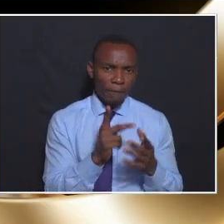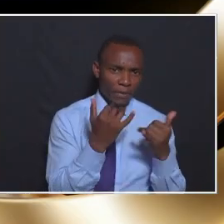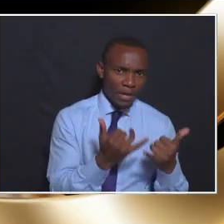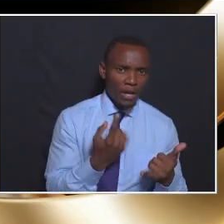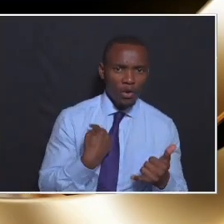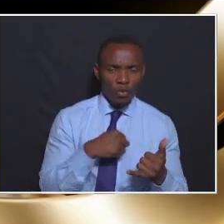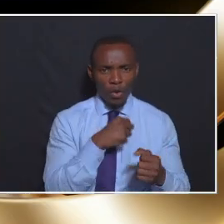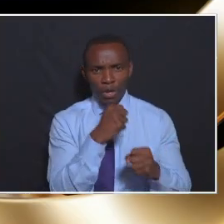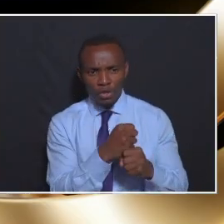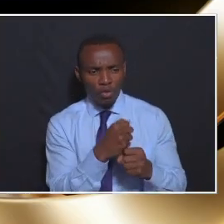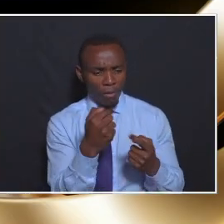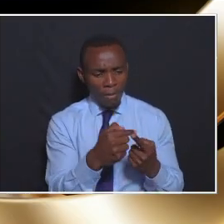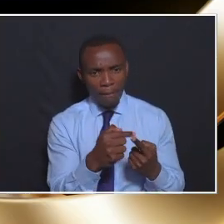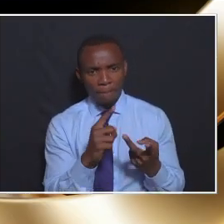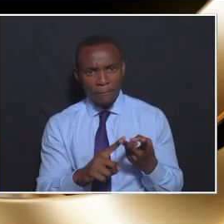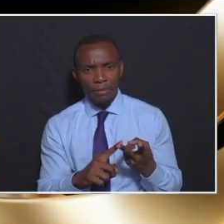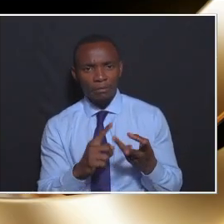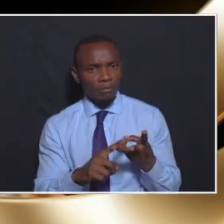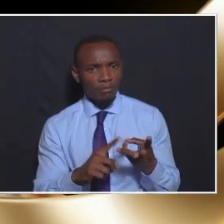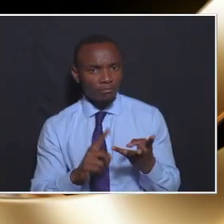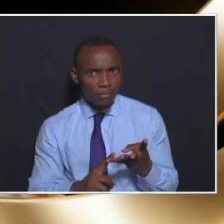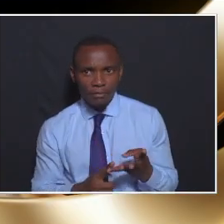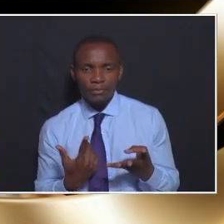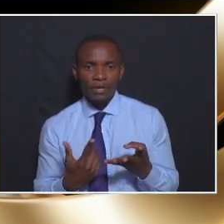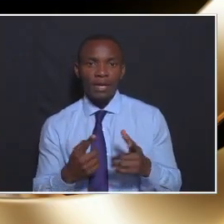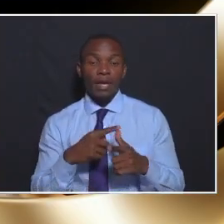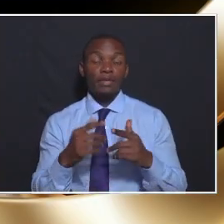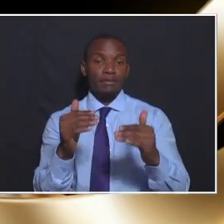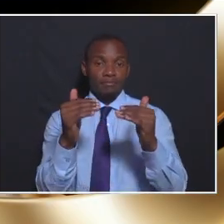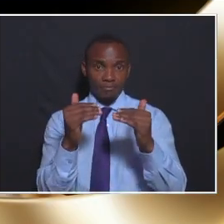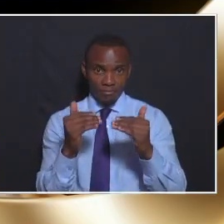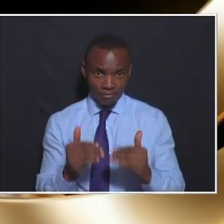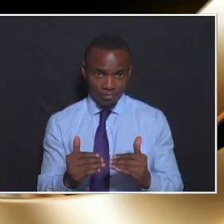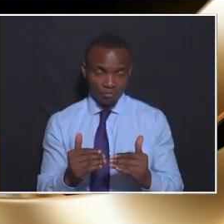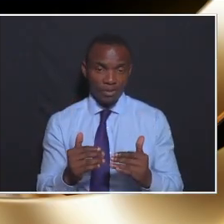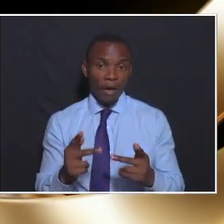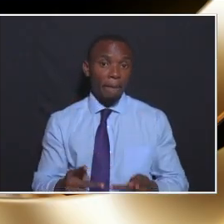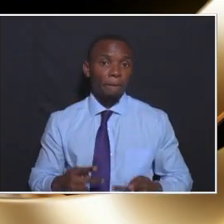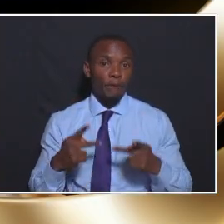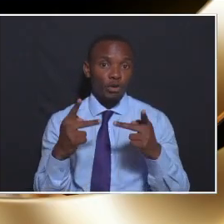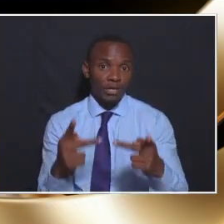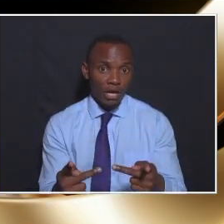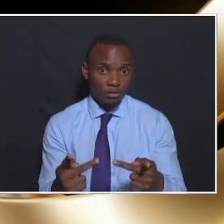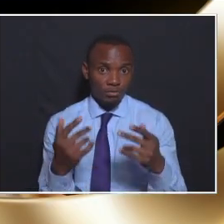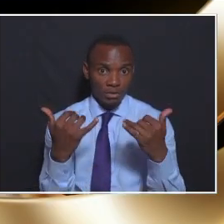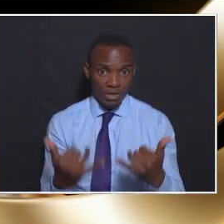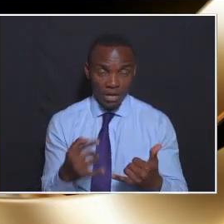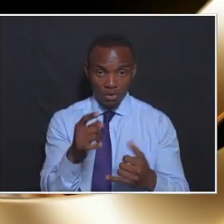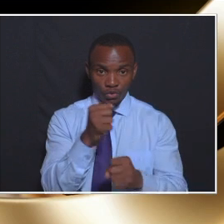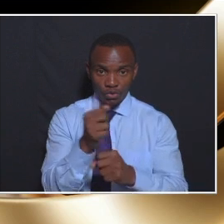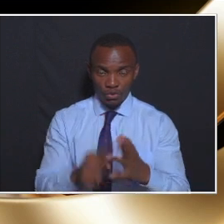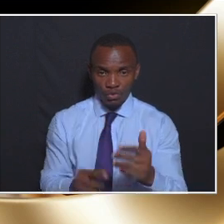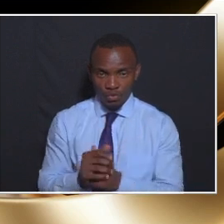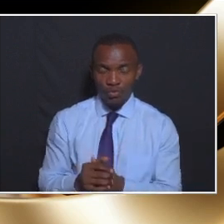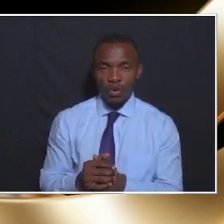mic like this. We shall do all these different things. Then you enter production. This is where you capture the audio.